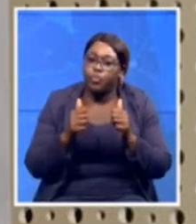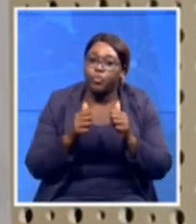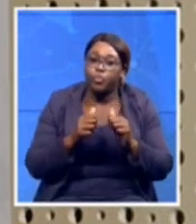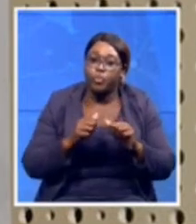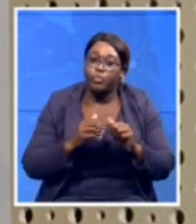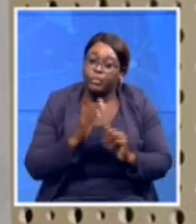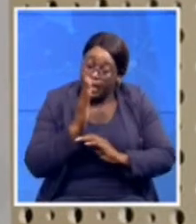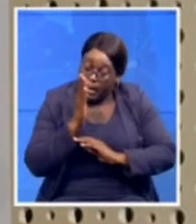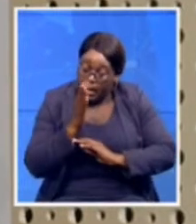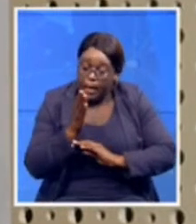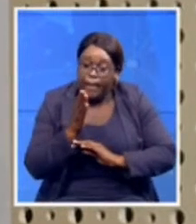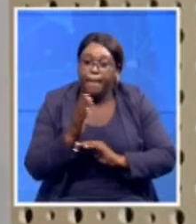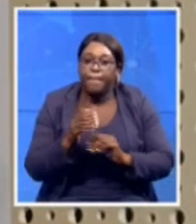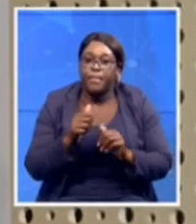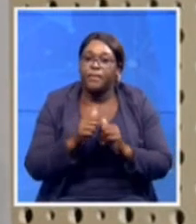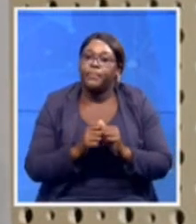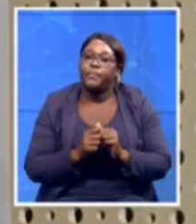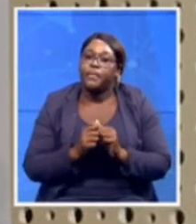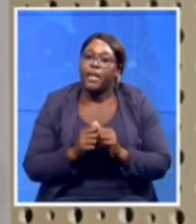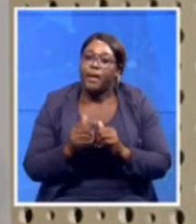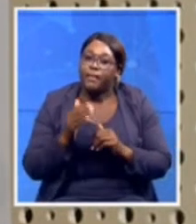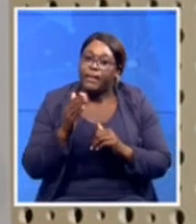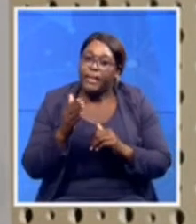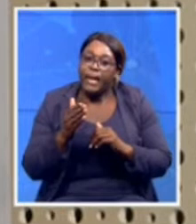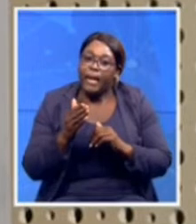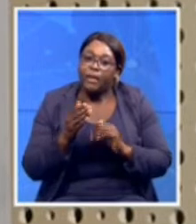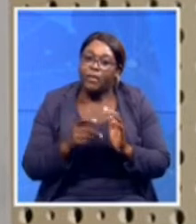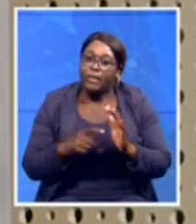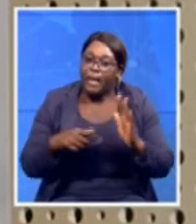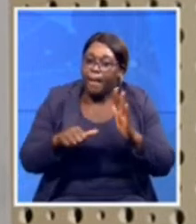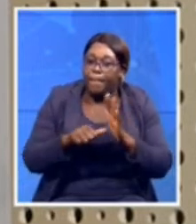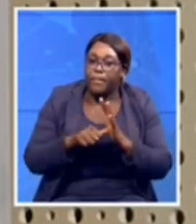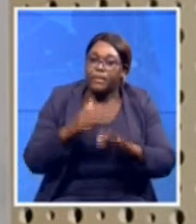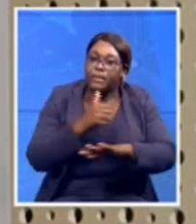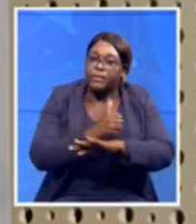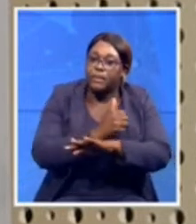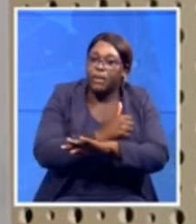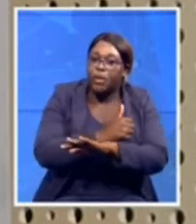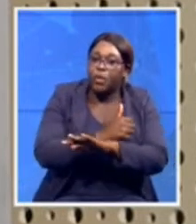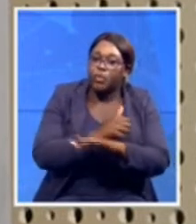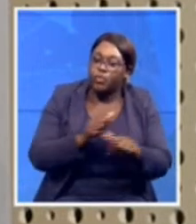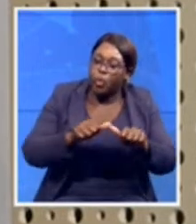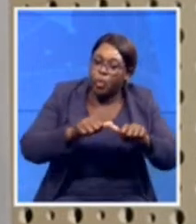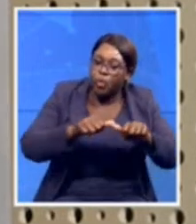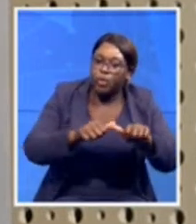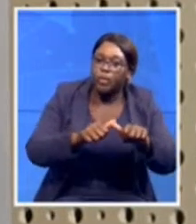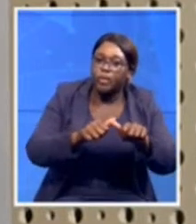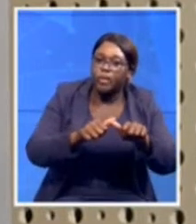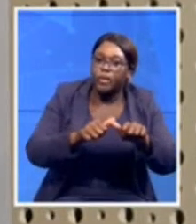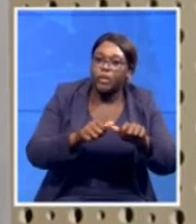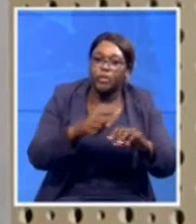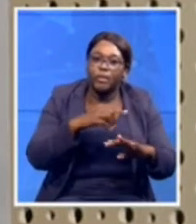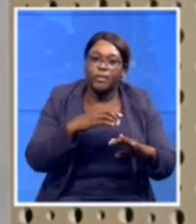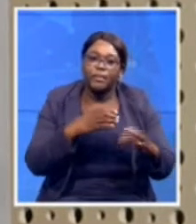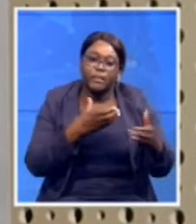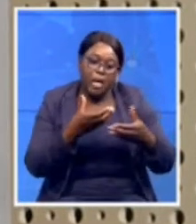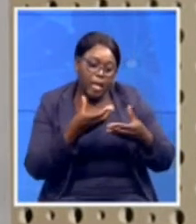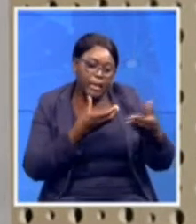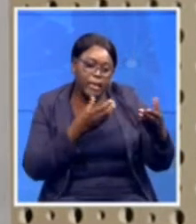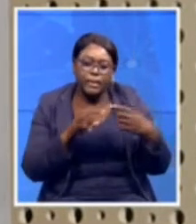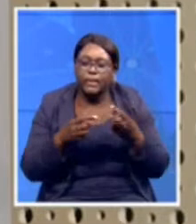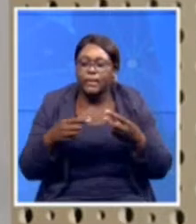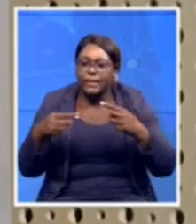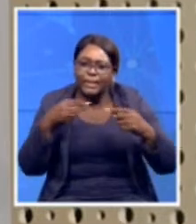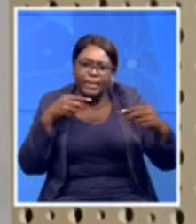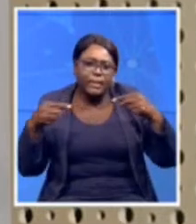will continue to be initiated, roundtable discussions with critical role players in order to find